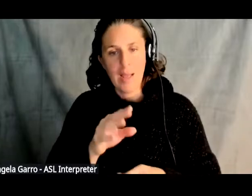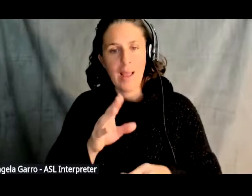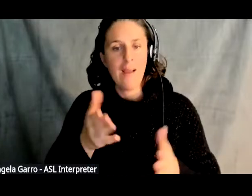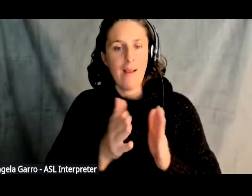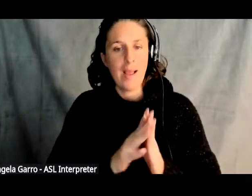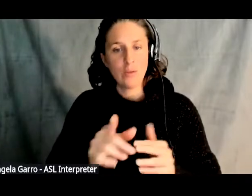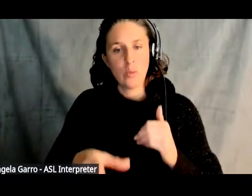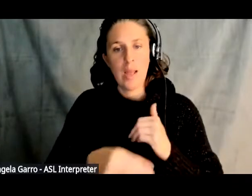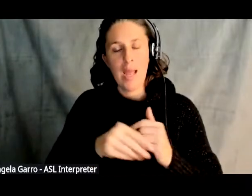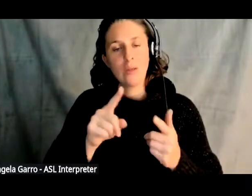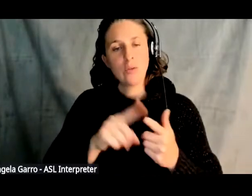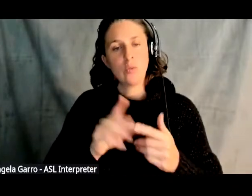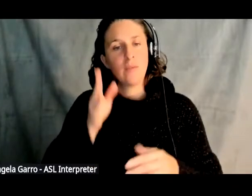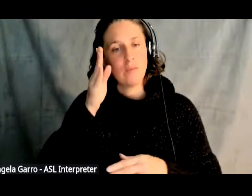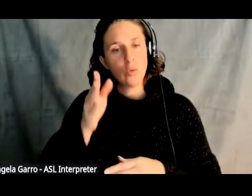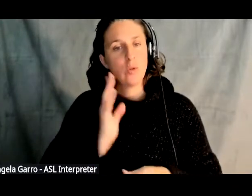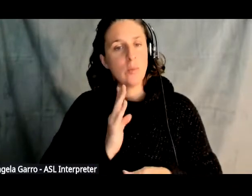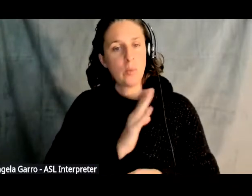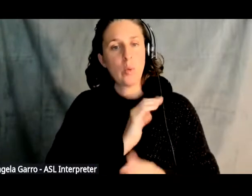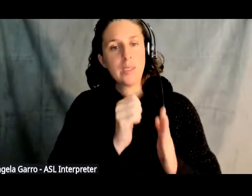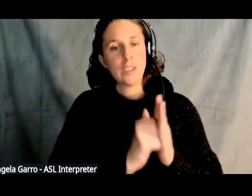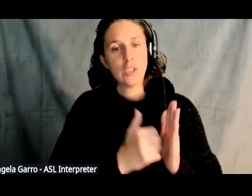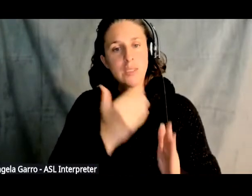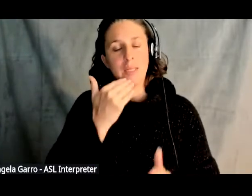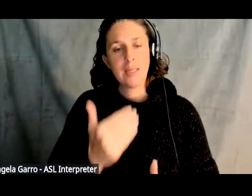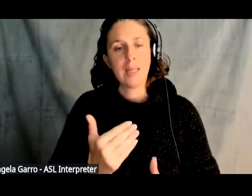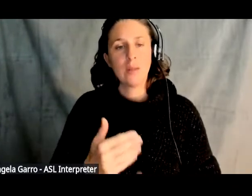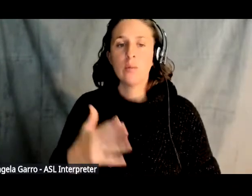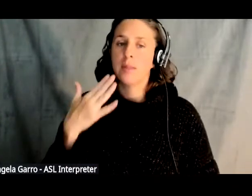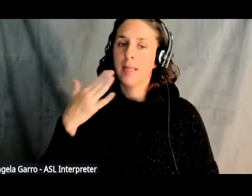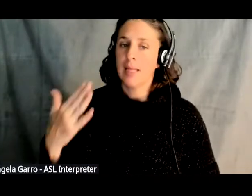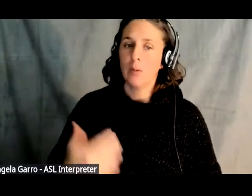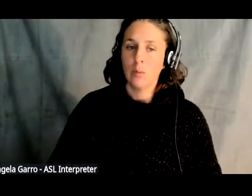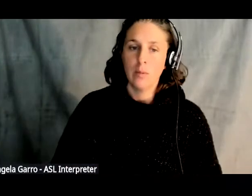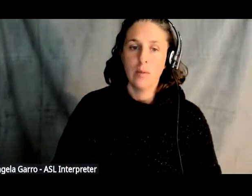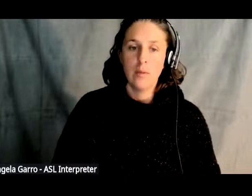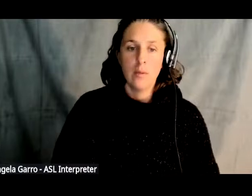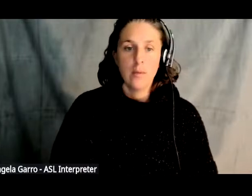a future board agenda. Thank you. Thank you.